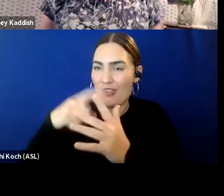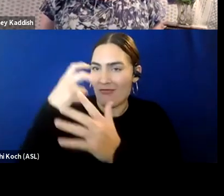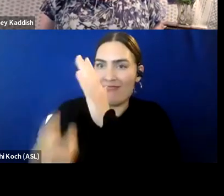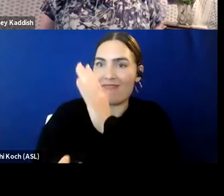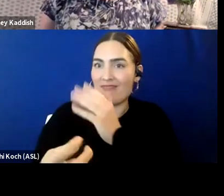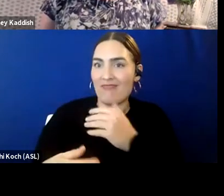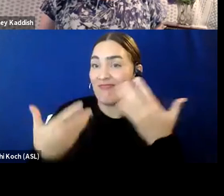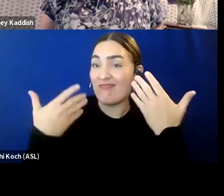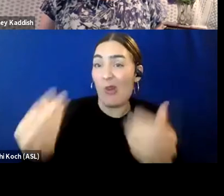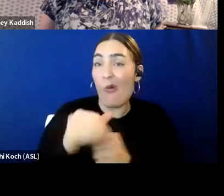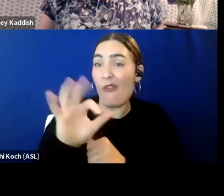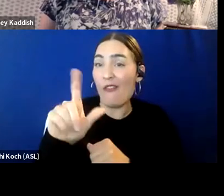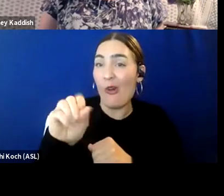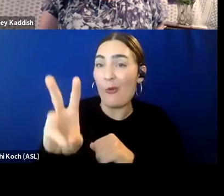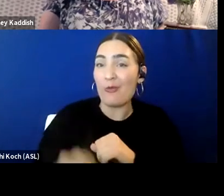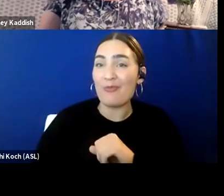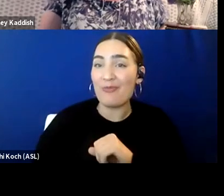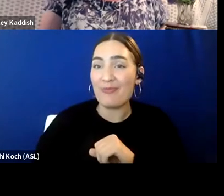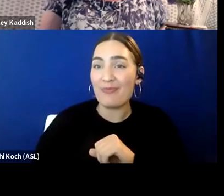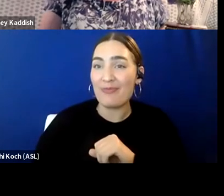That's the idea.